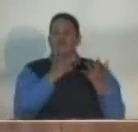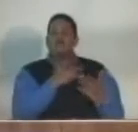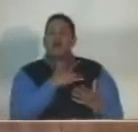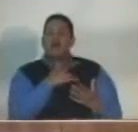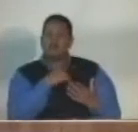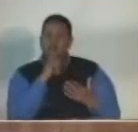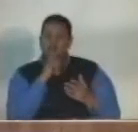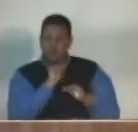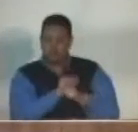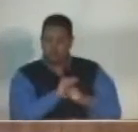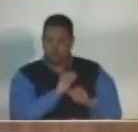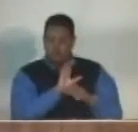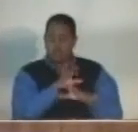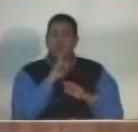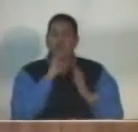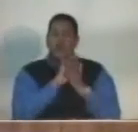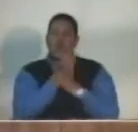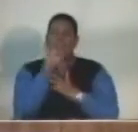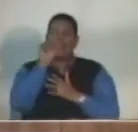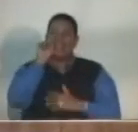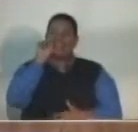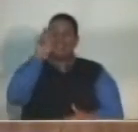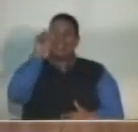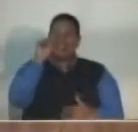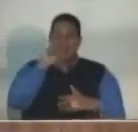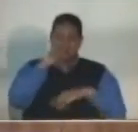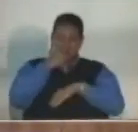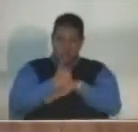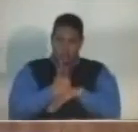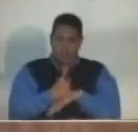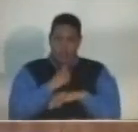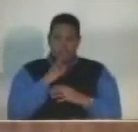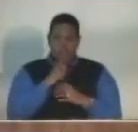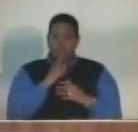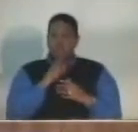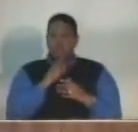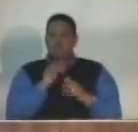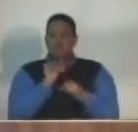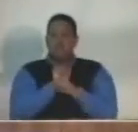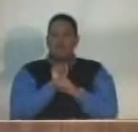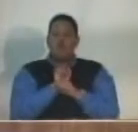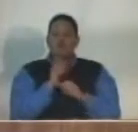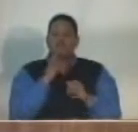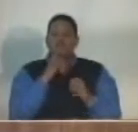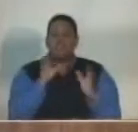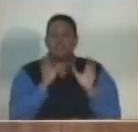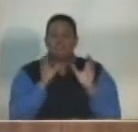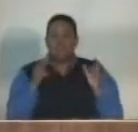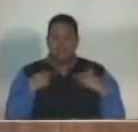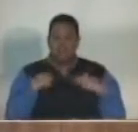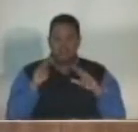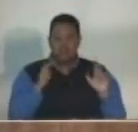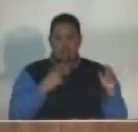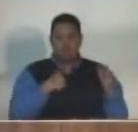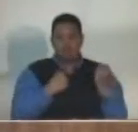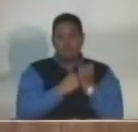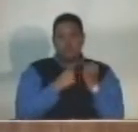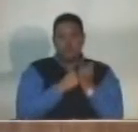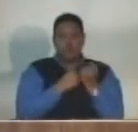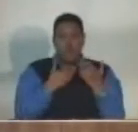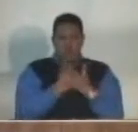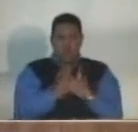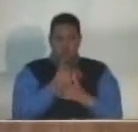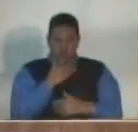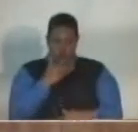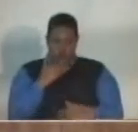workforce colleges and TVET institutes, as well as stepped-up workforce certification. And so I'm supporting the new